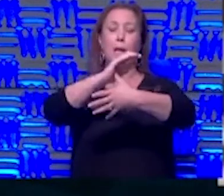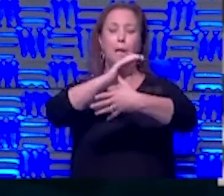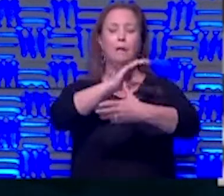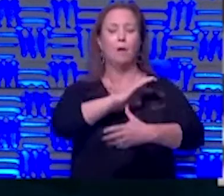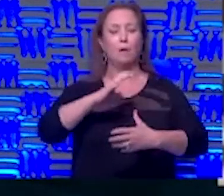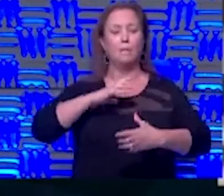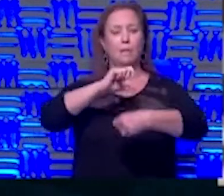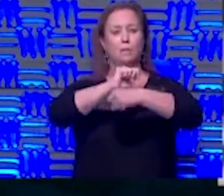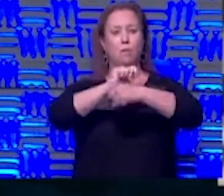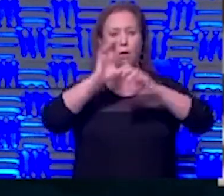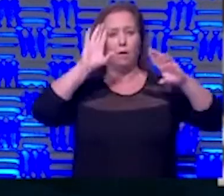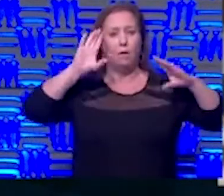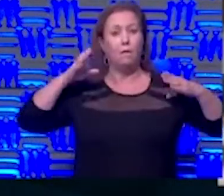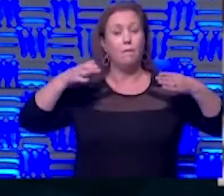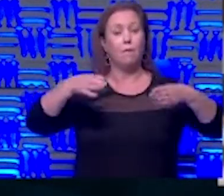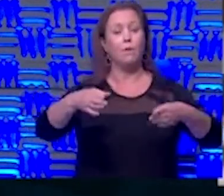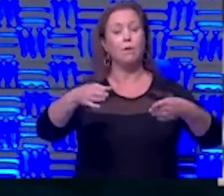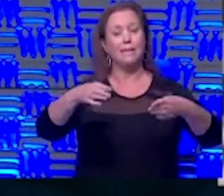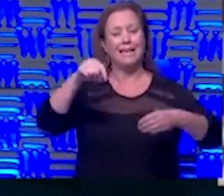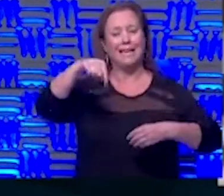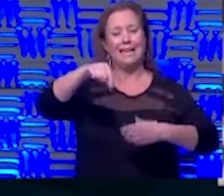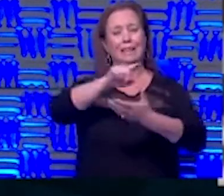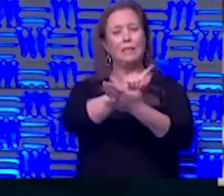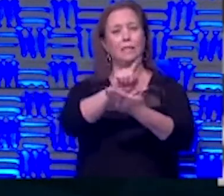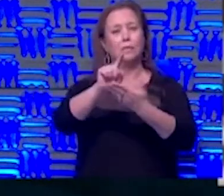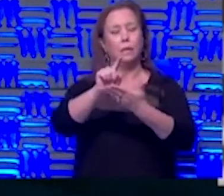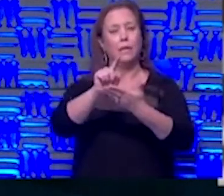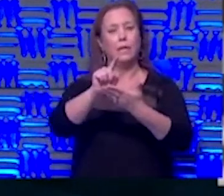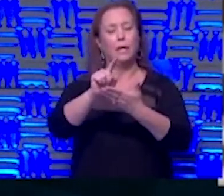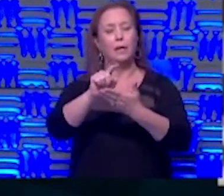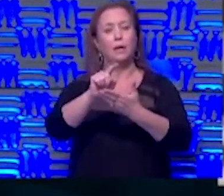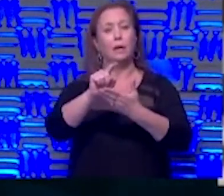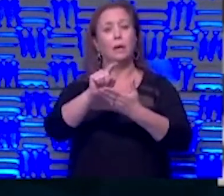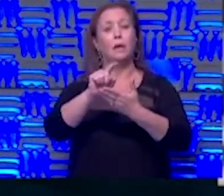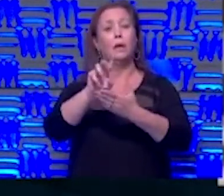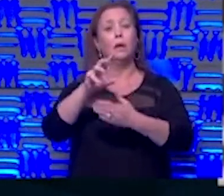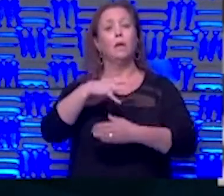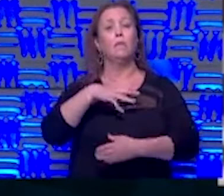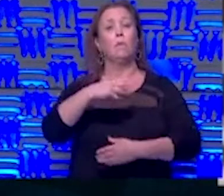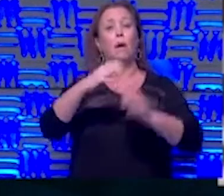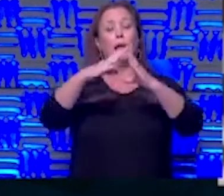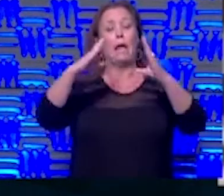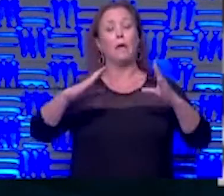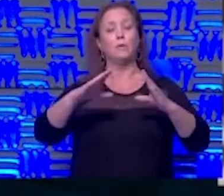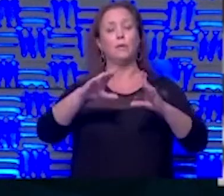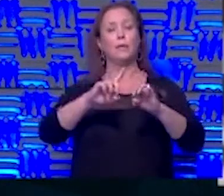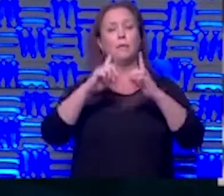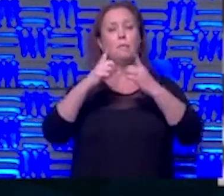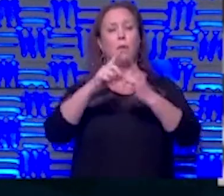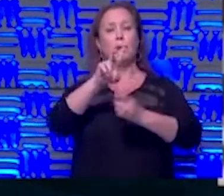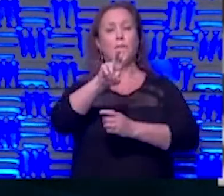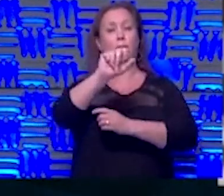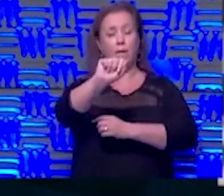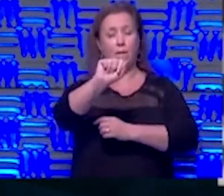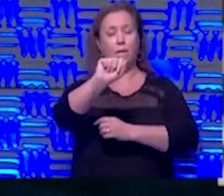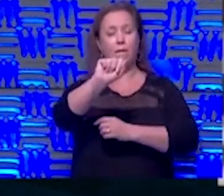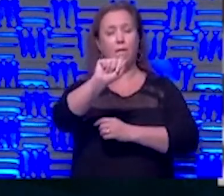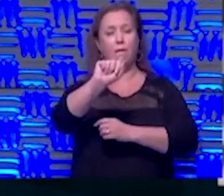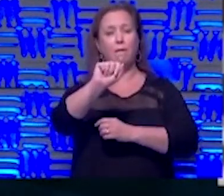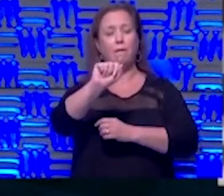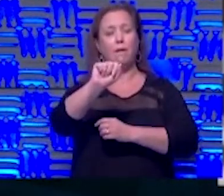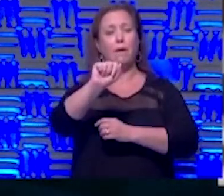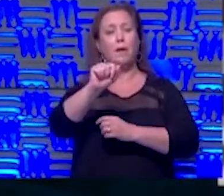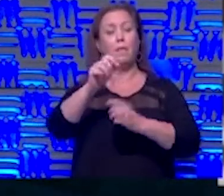work. And this week, the White House, the Department of Veterans Affairs, announced their